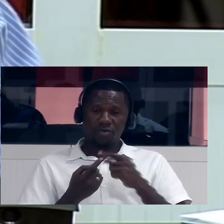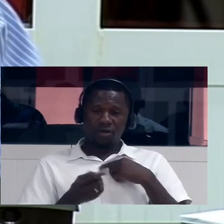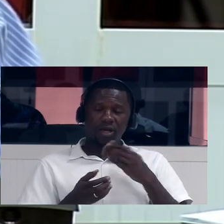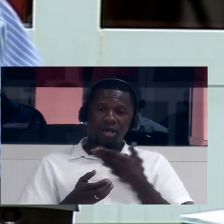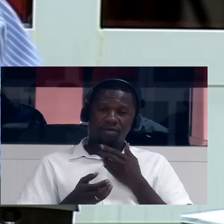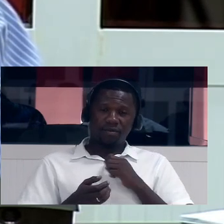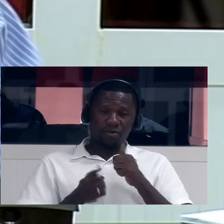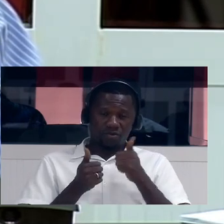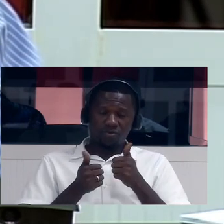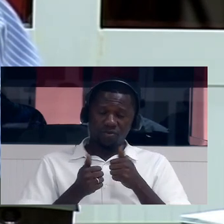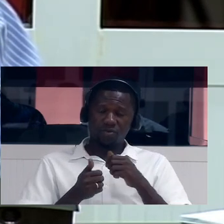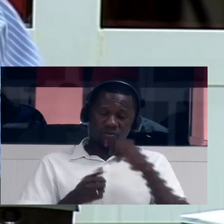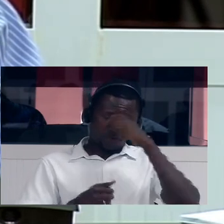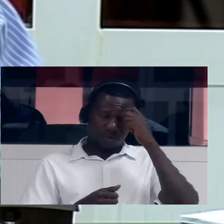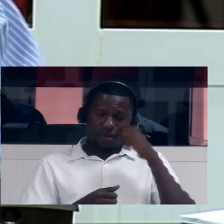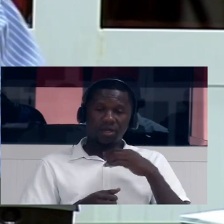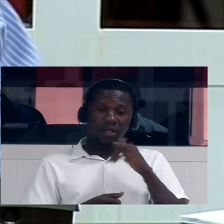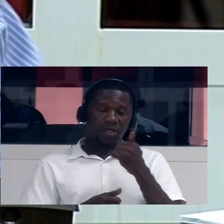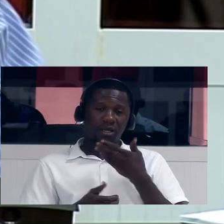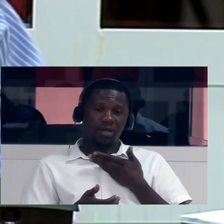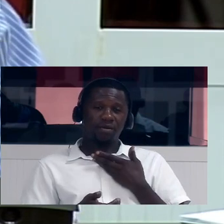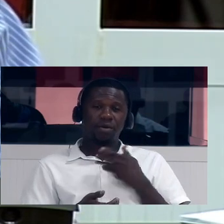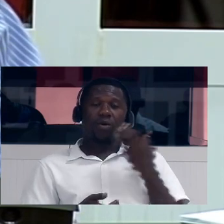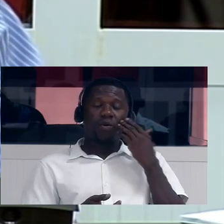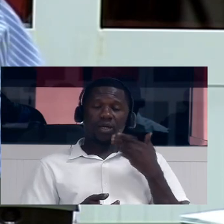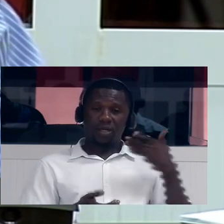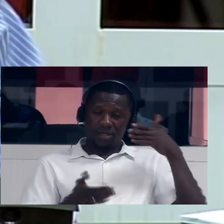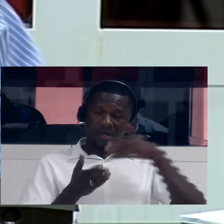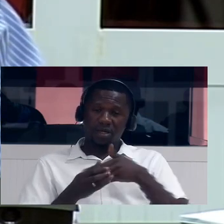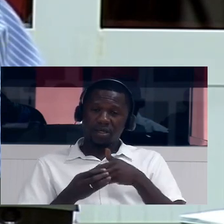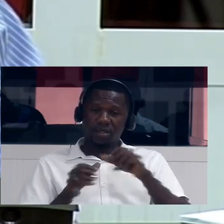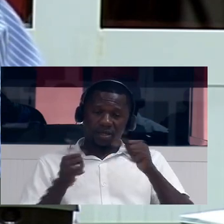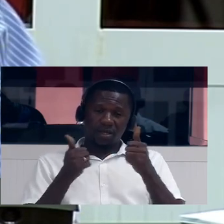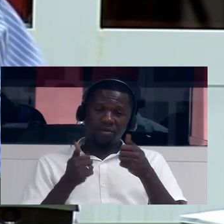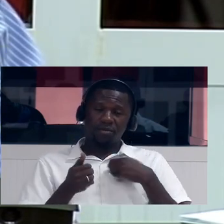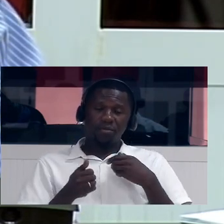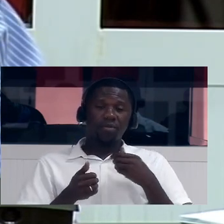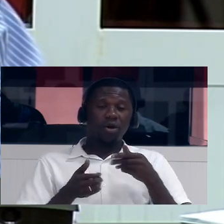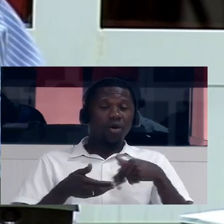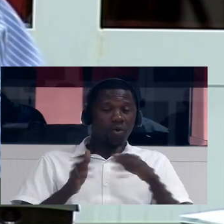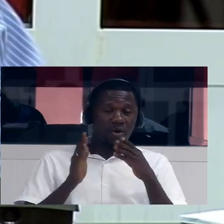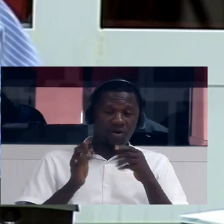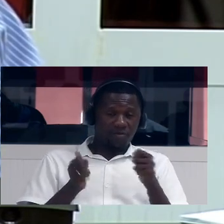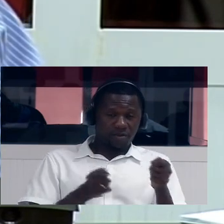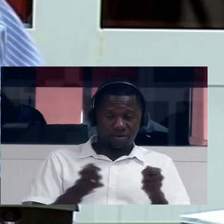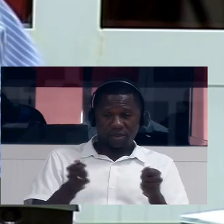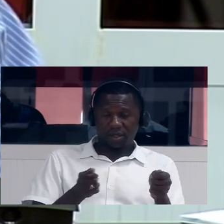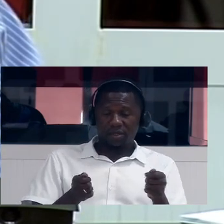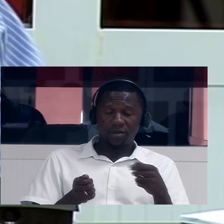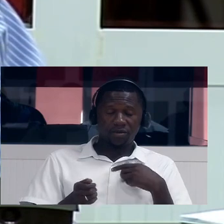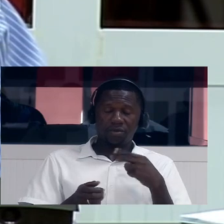was. But when I took over, perhaps my style of management was different and maybe not what was expected